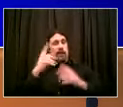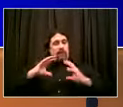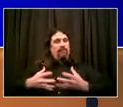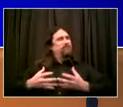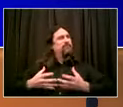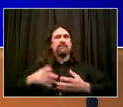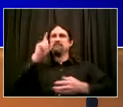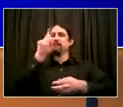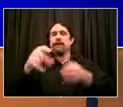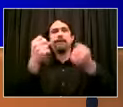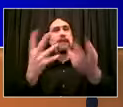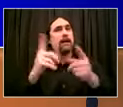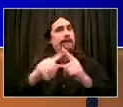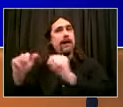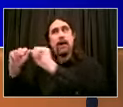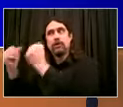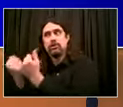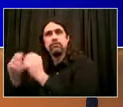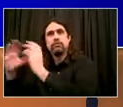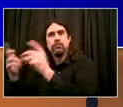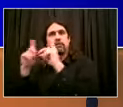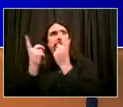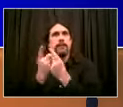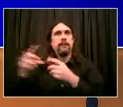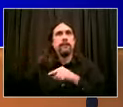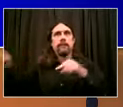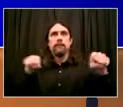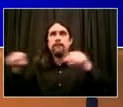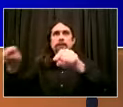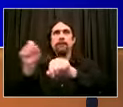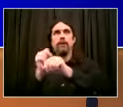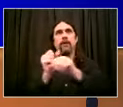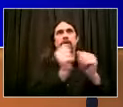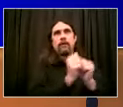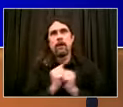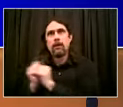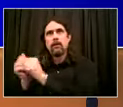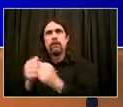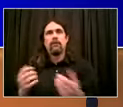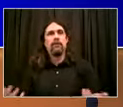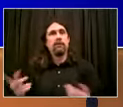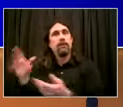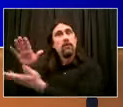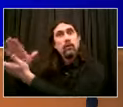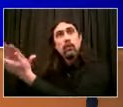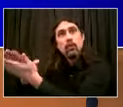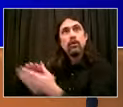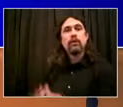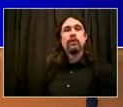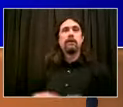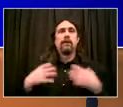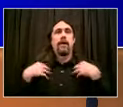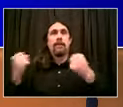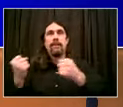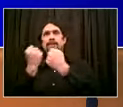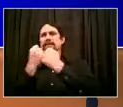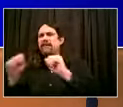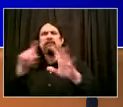public safety, it's about every element of what we do. And it means working closely with the business community, our